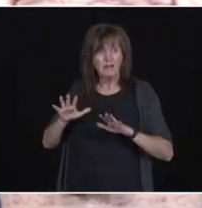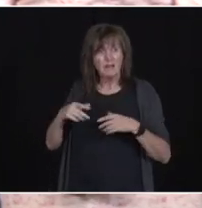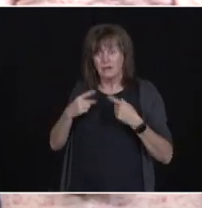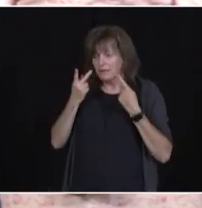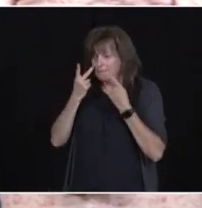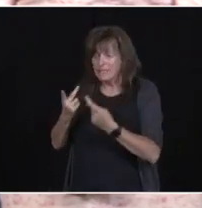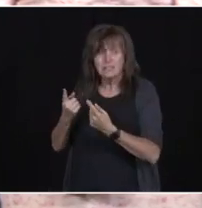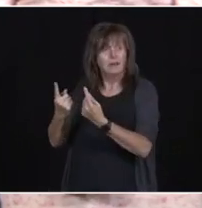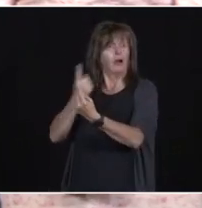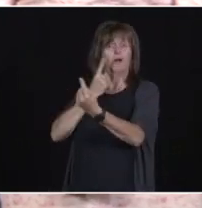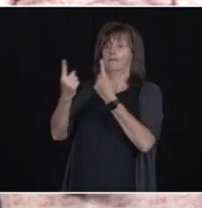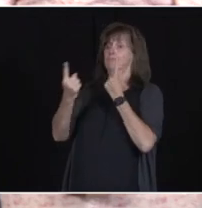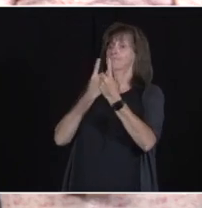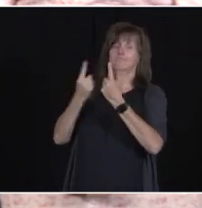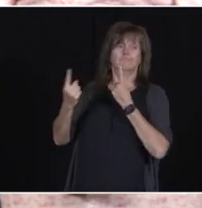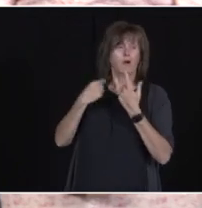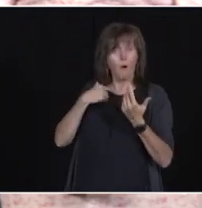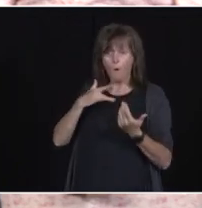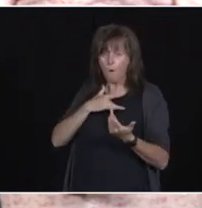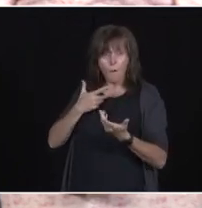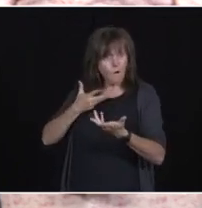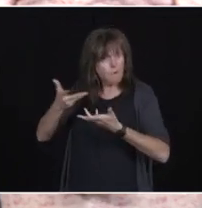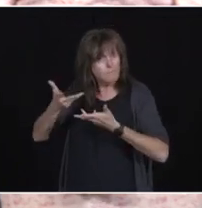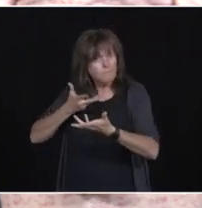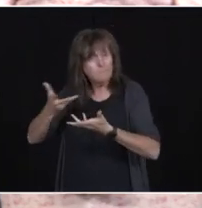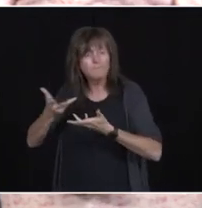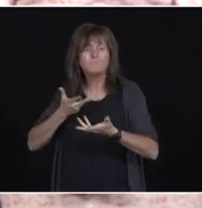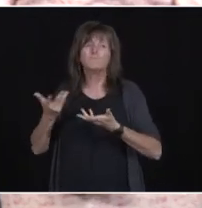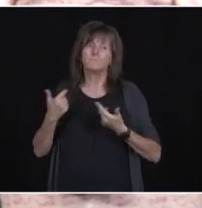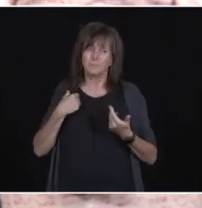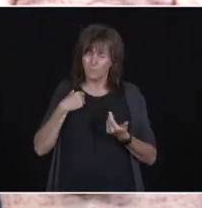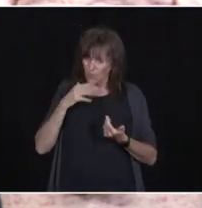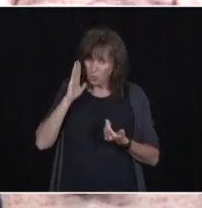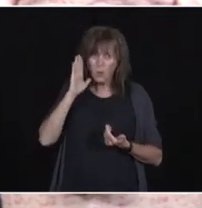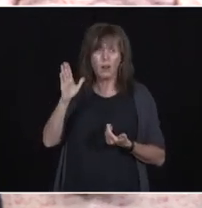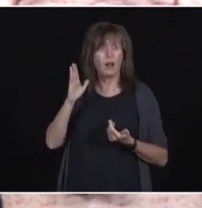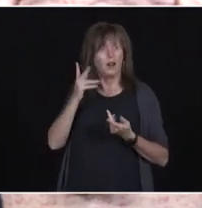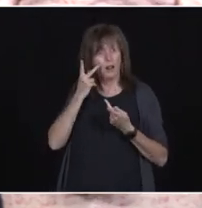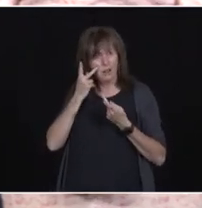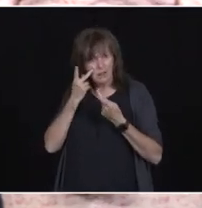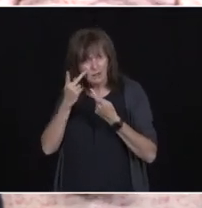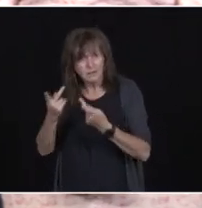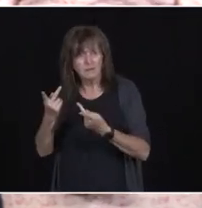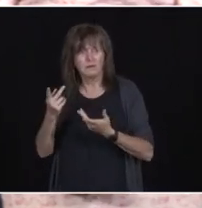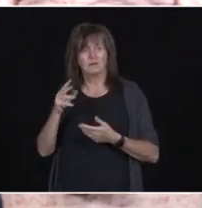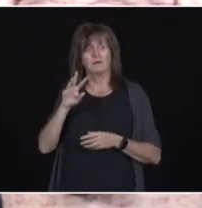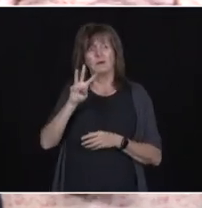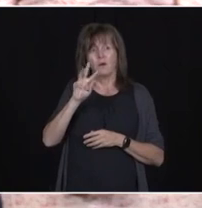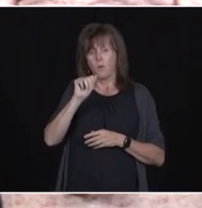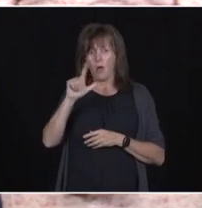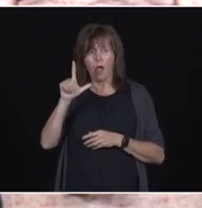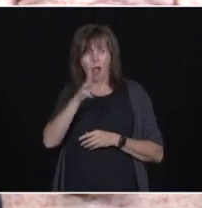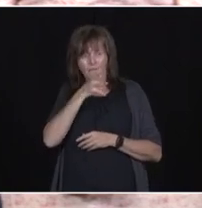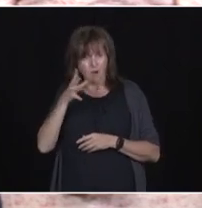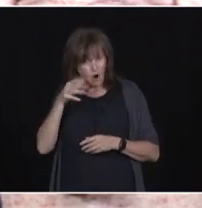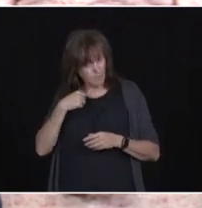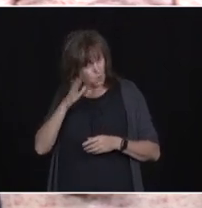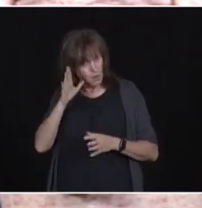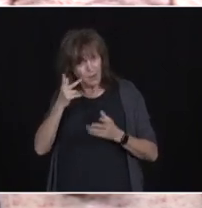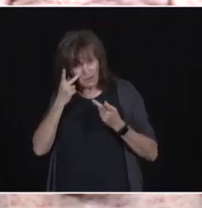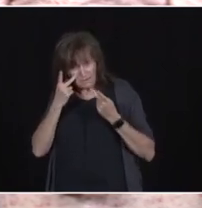going to go to the wall for them. Anything, you know, I can do, we'll make it happen. I just asked everyone, please have